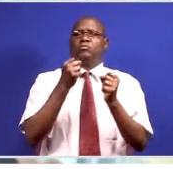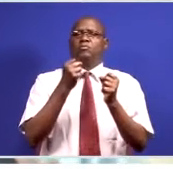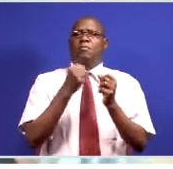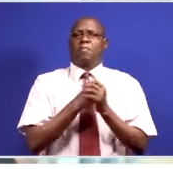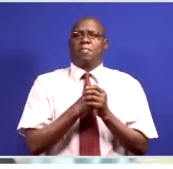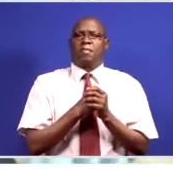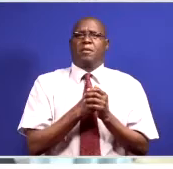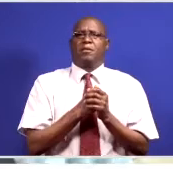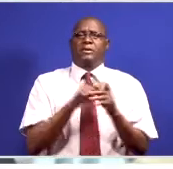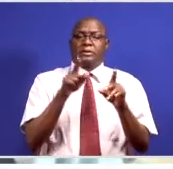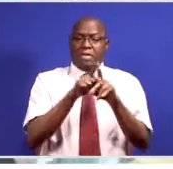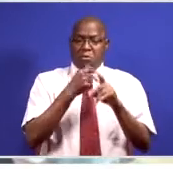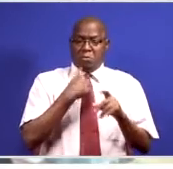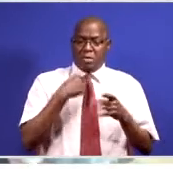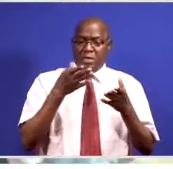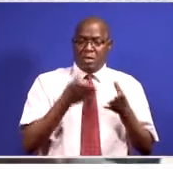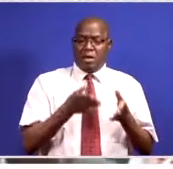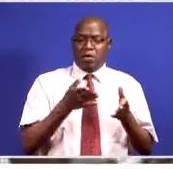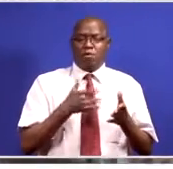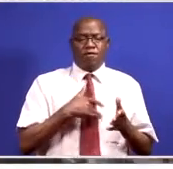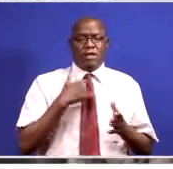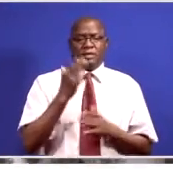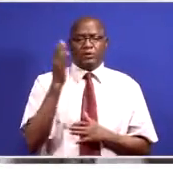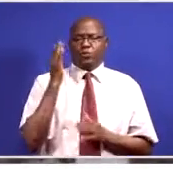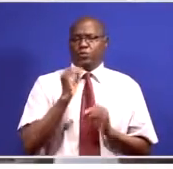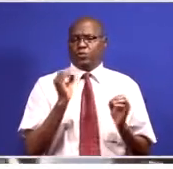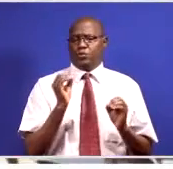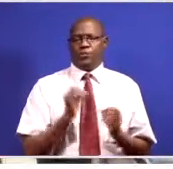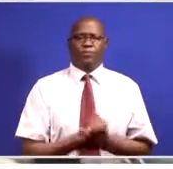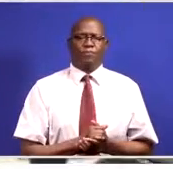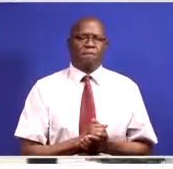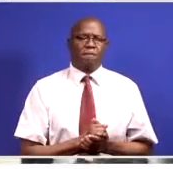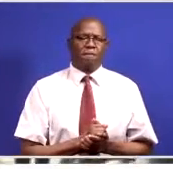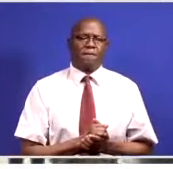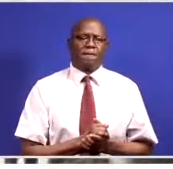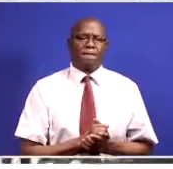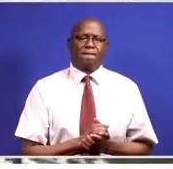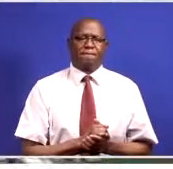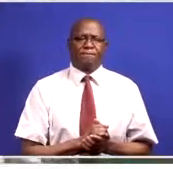pia saa hii sina usalama. Dolly Mirigimbuvi for Hope TV.